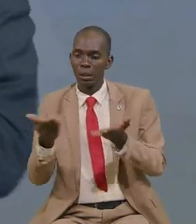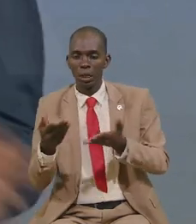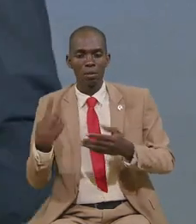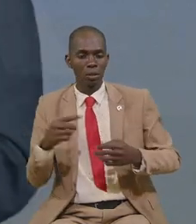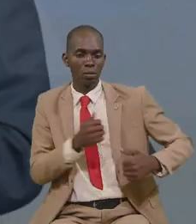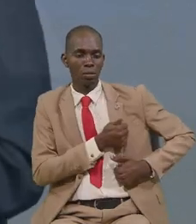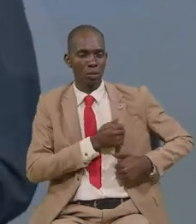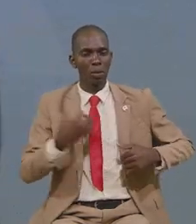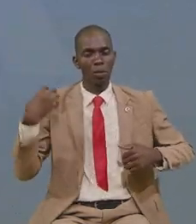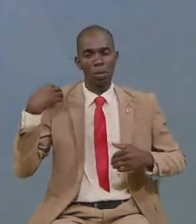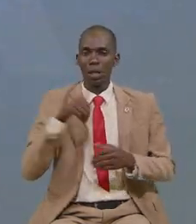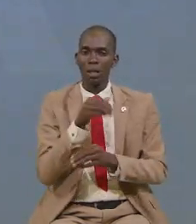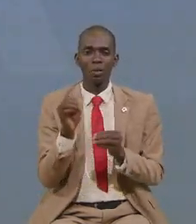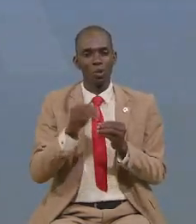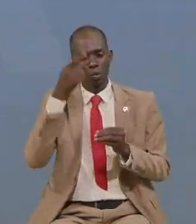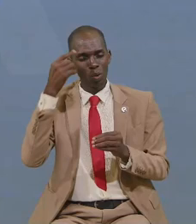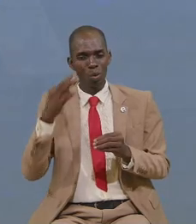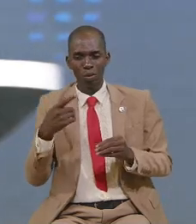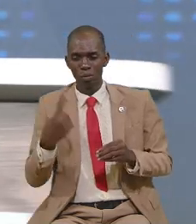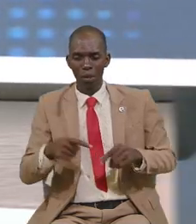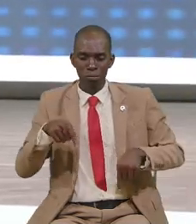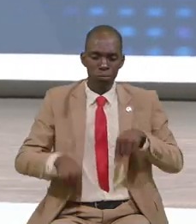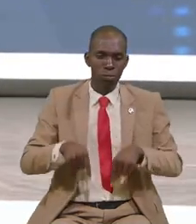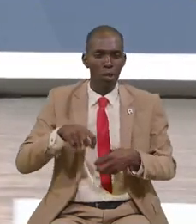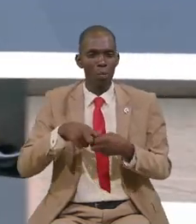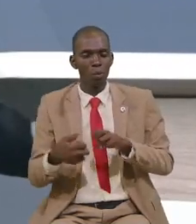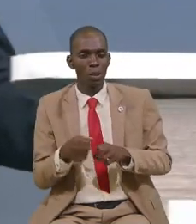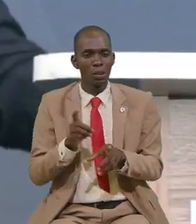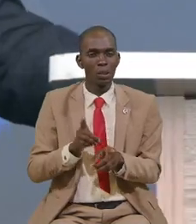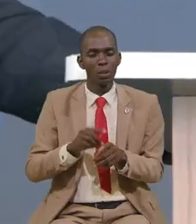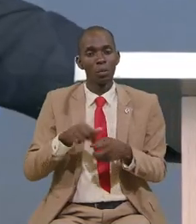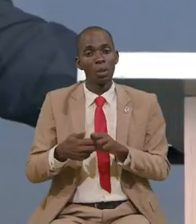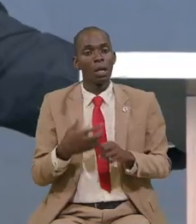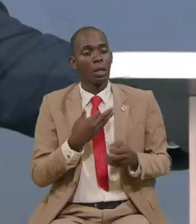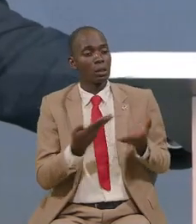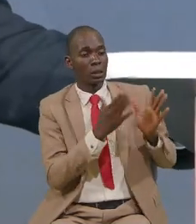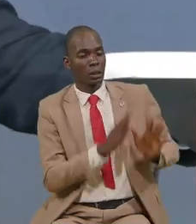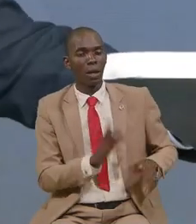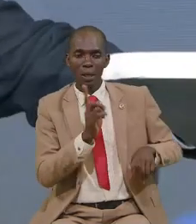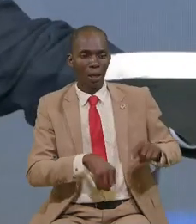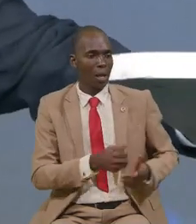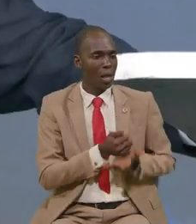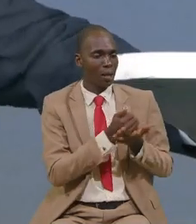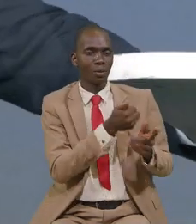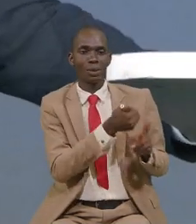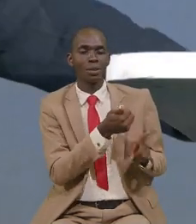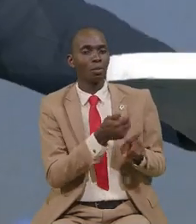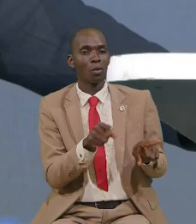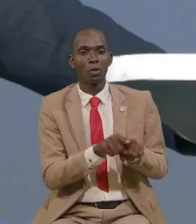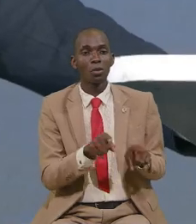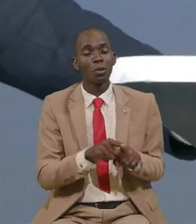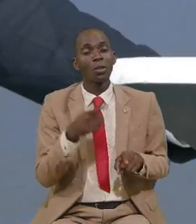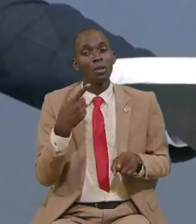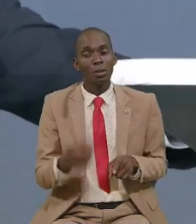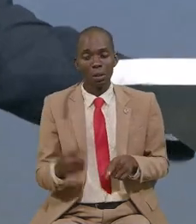palsy, because of the paralysis. And the servant could not do anything for himself anymore. The master had to be